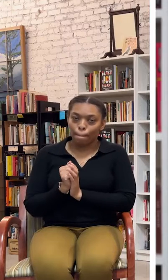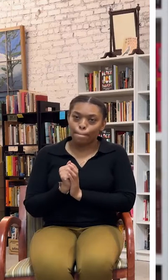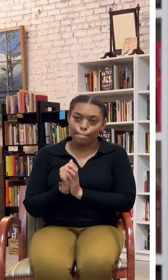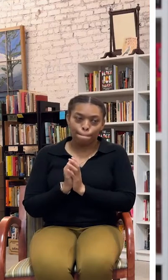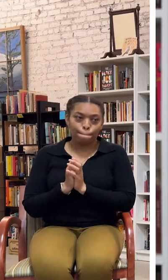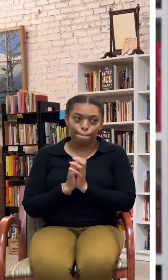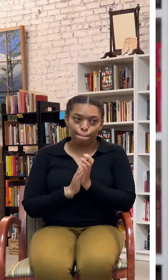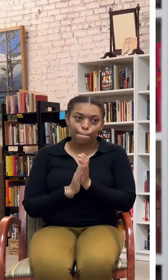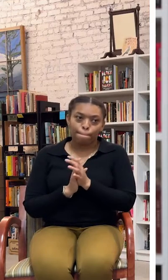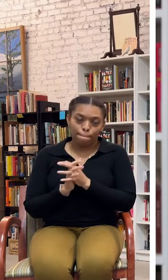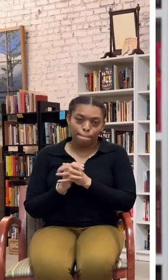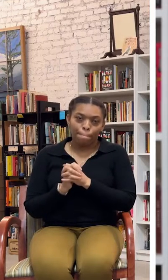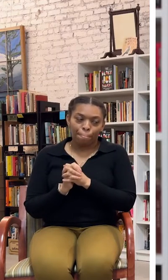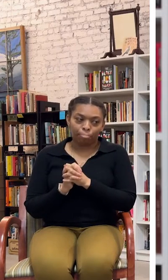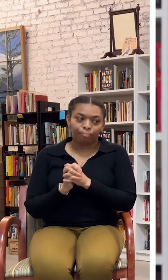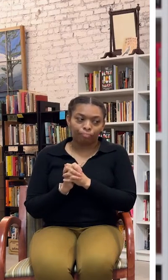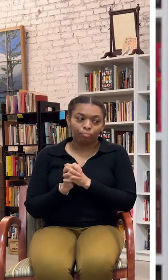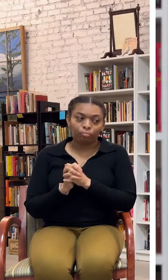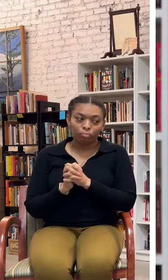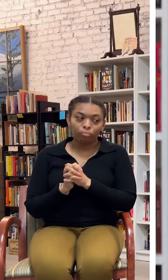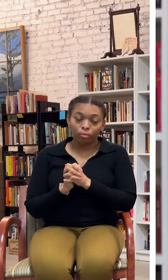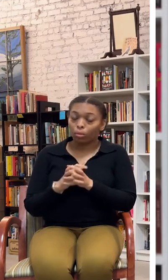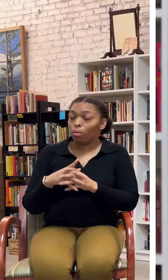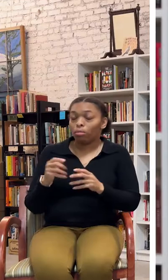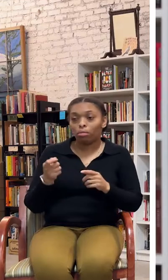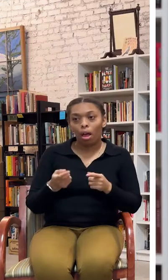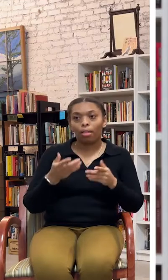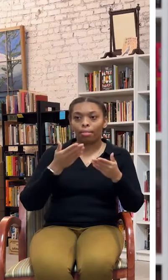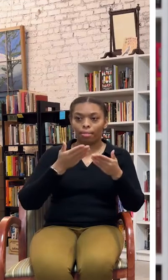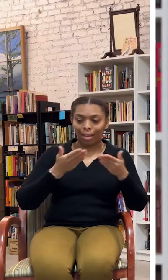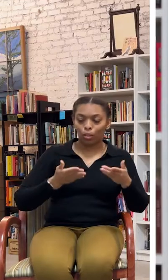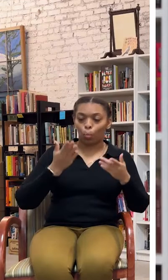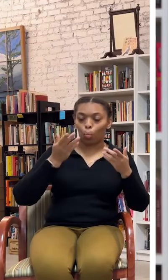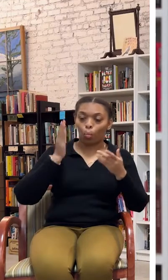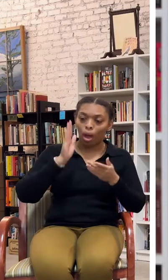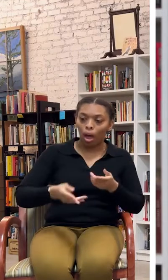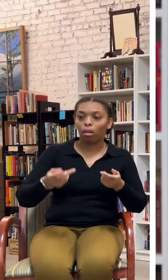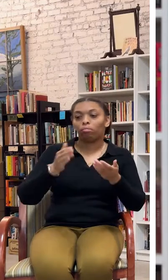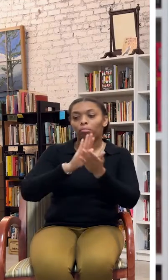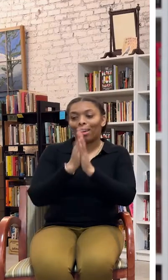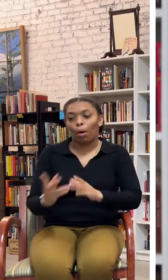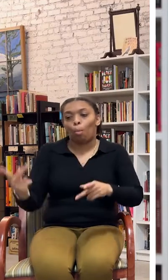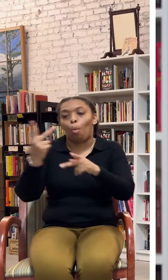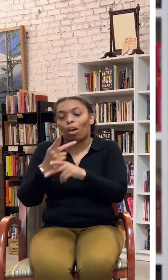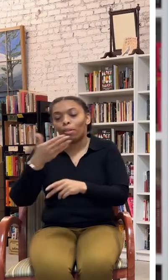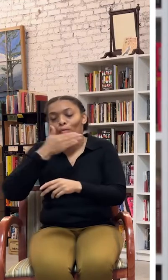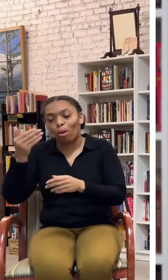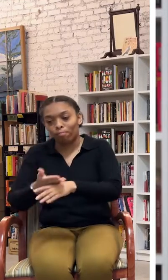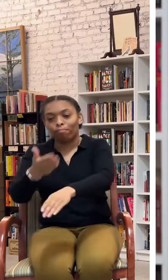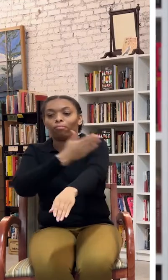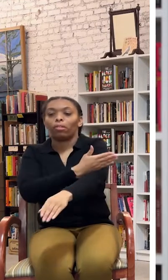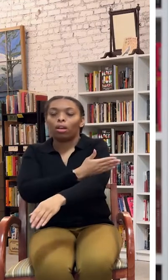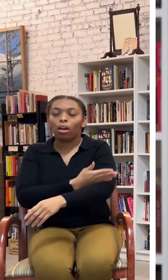The thing that has been coming to me lately is that things are going to get worse before they get better. And that the moment we're in is to really connect, for